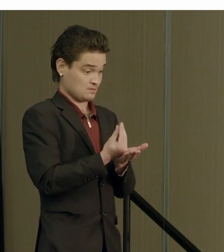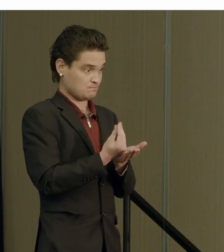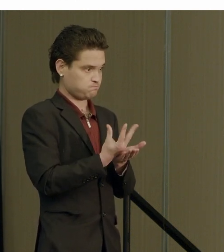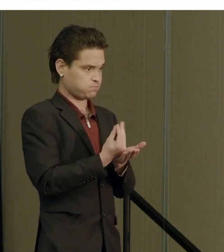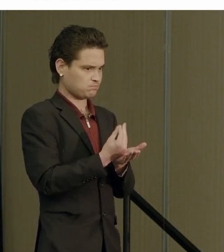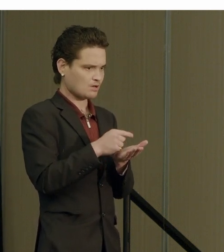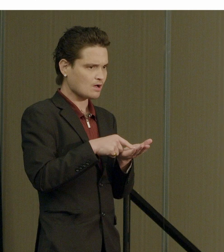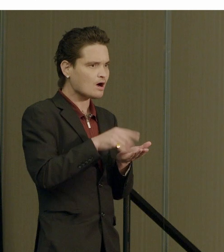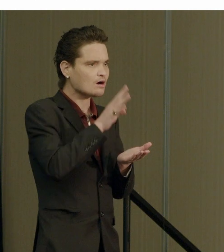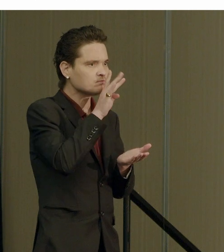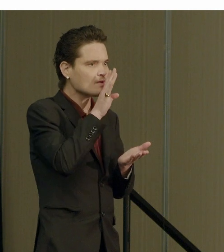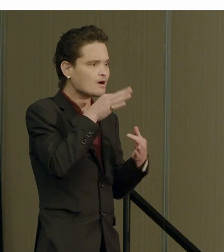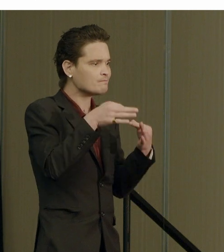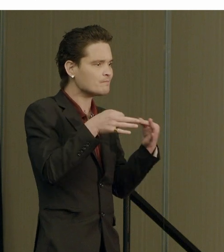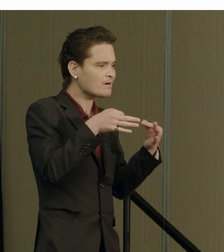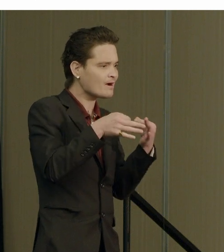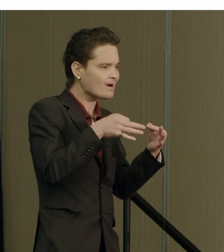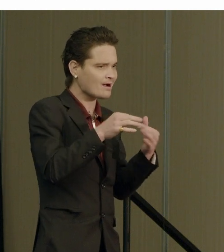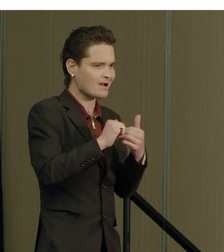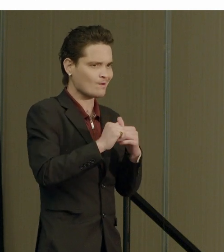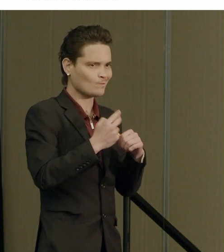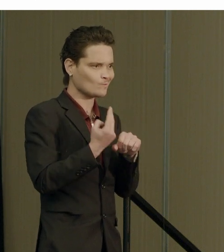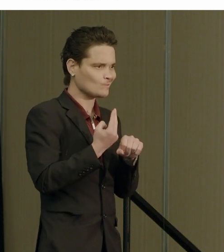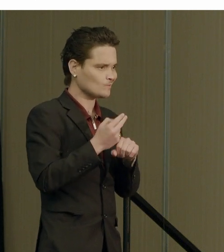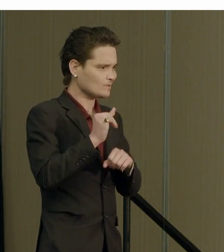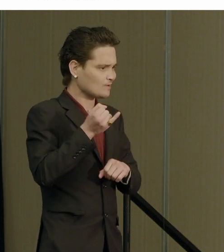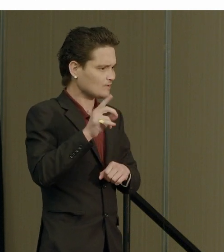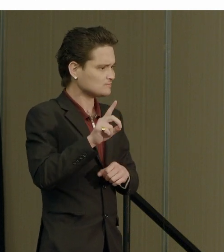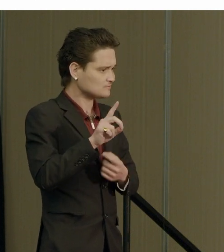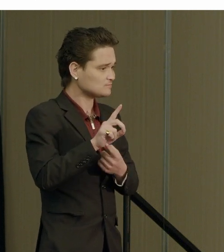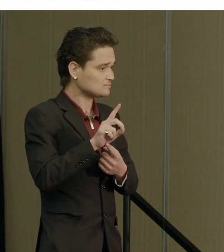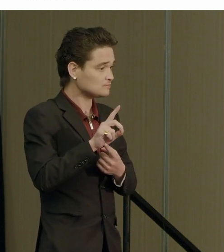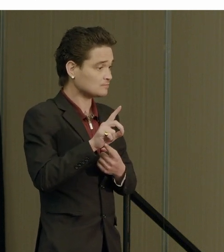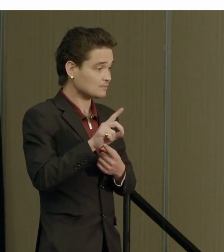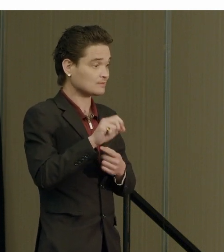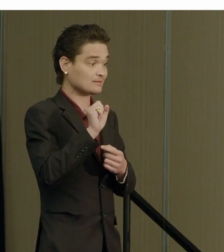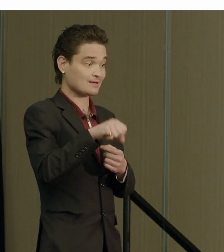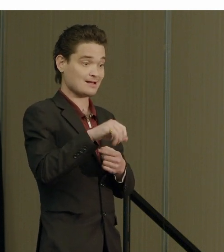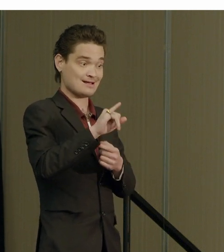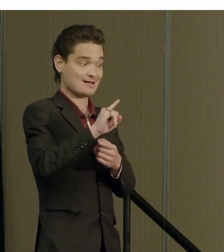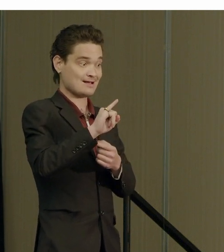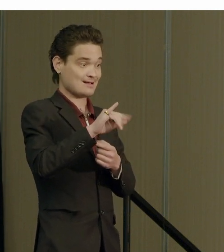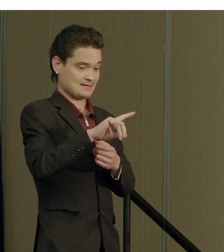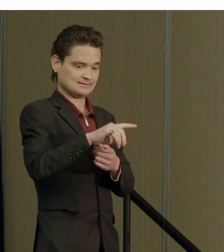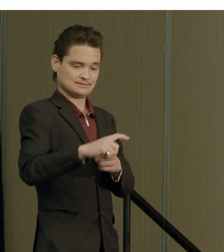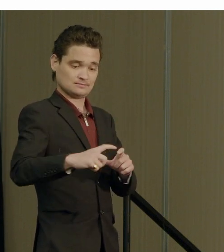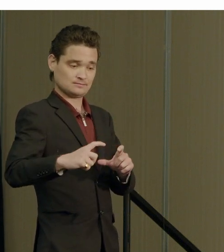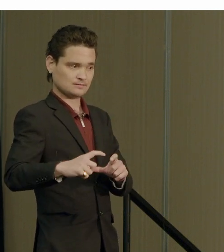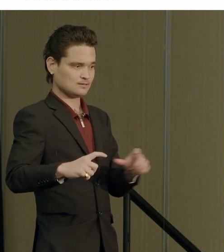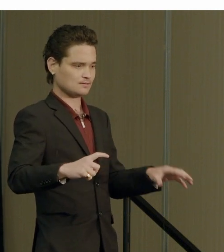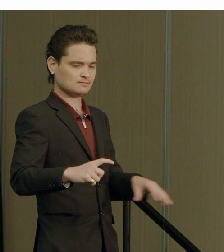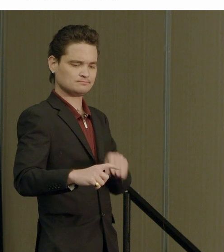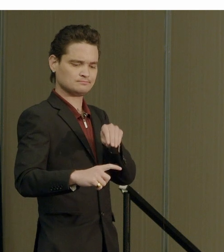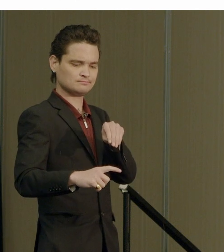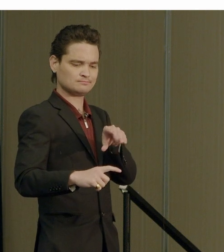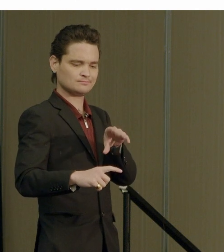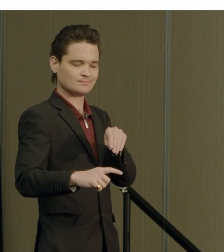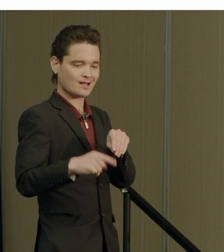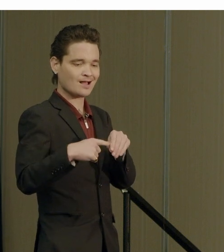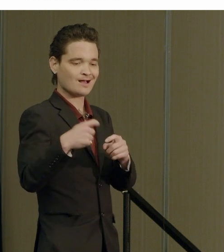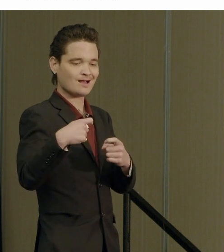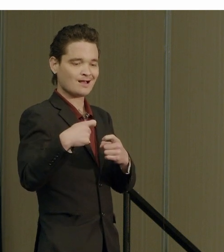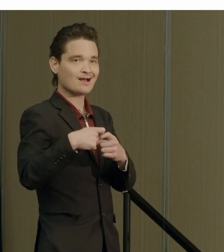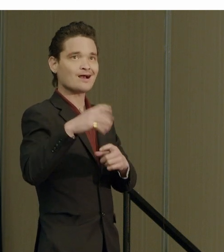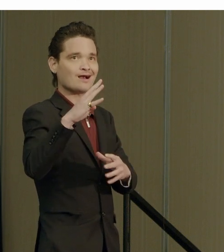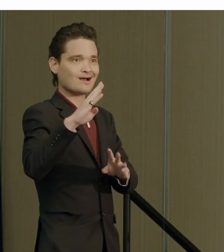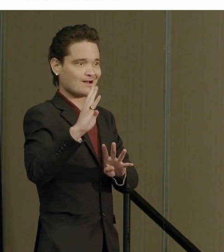take the clear picture of their ID, as well as they receive audio and haptic feedback in real time. Saving a state